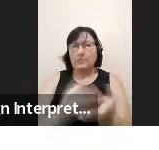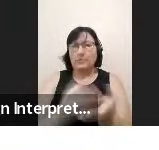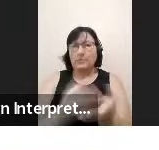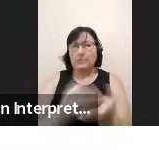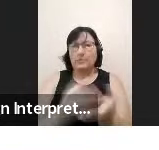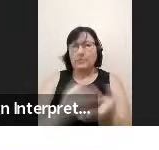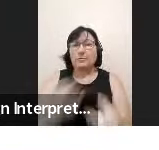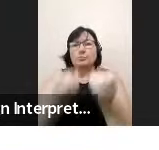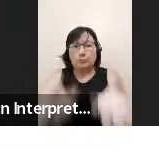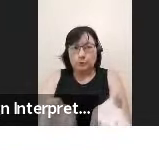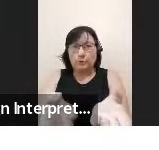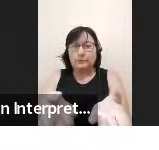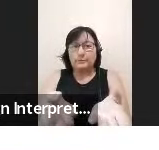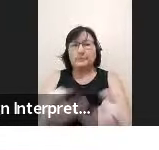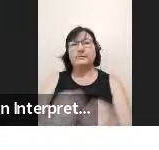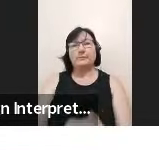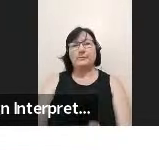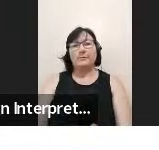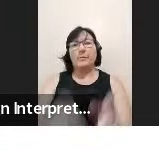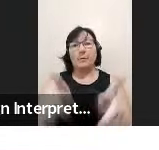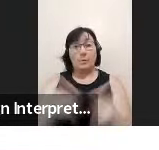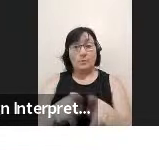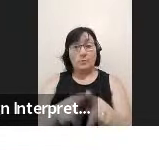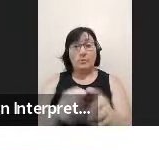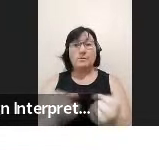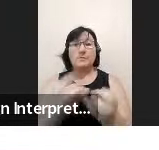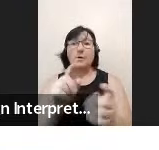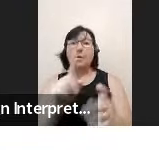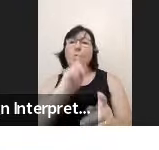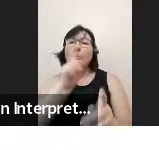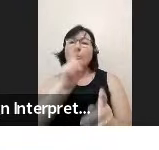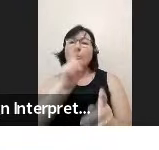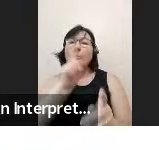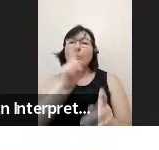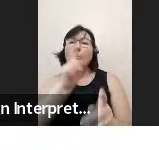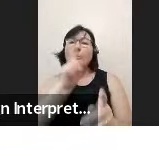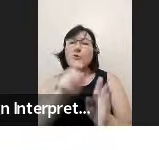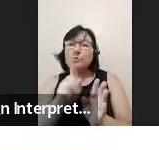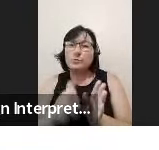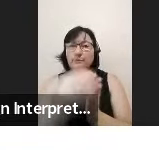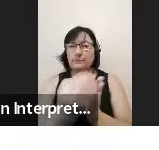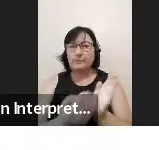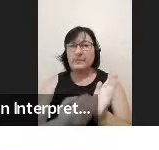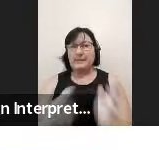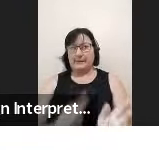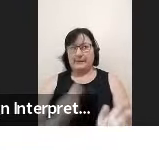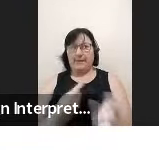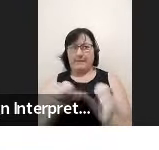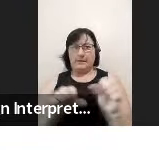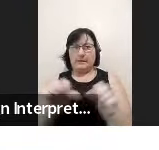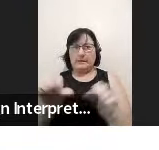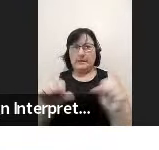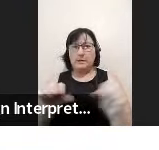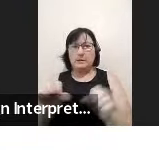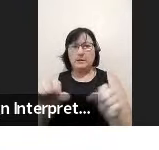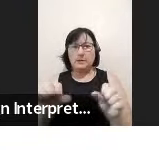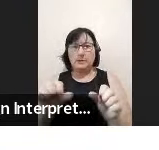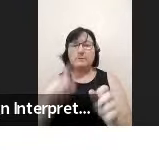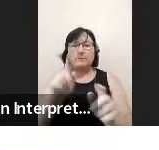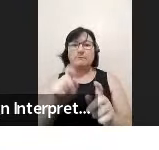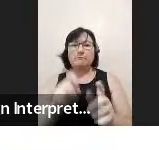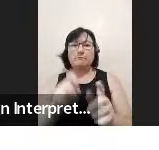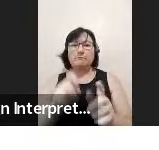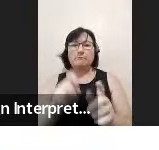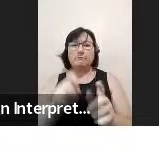a questionnaire, which is a self-assessment questionnaire that you will have to complete and submit it to SARS as well. And so